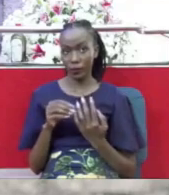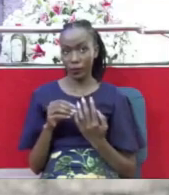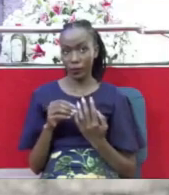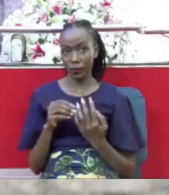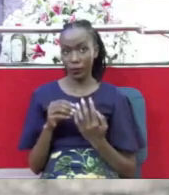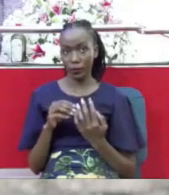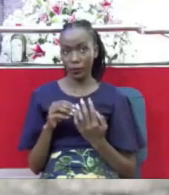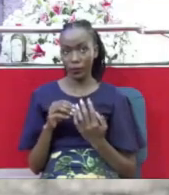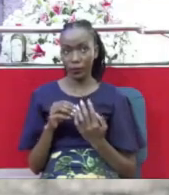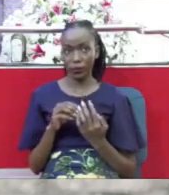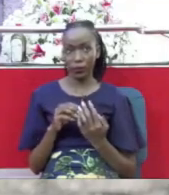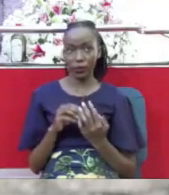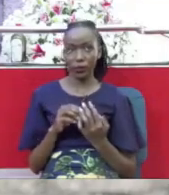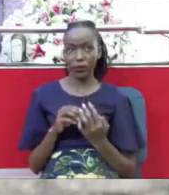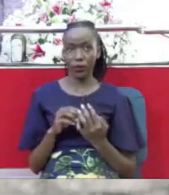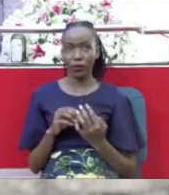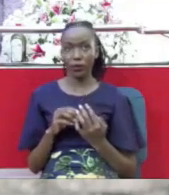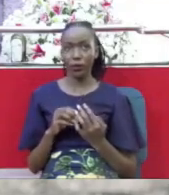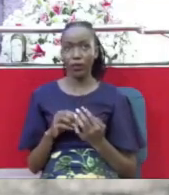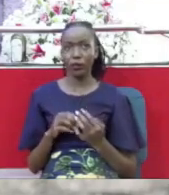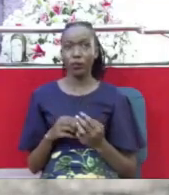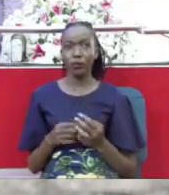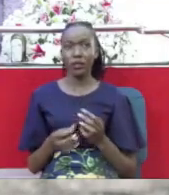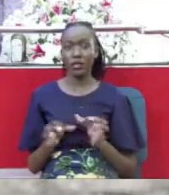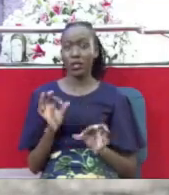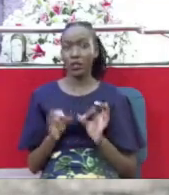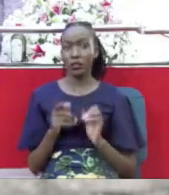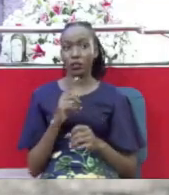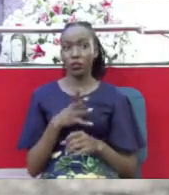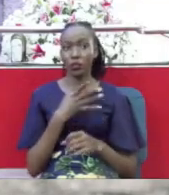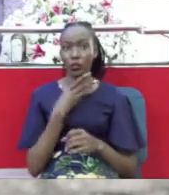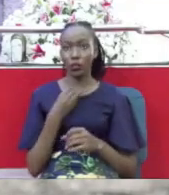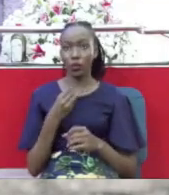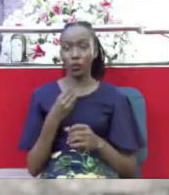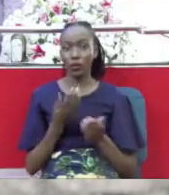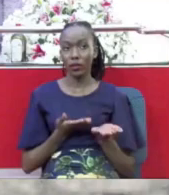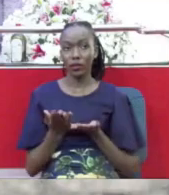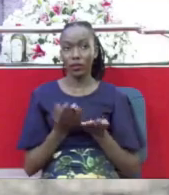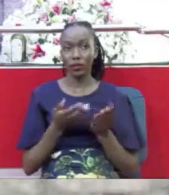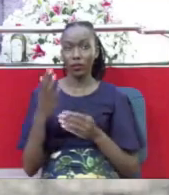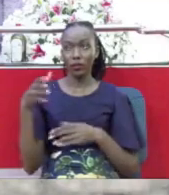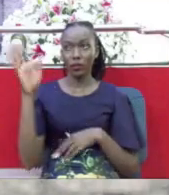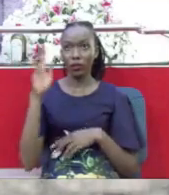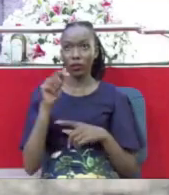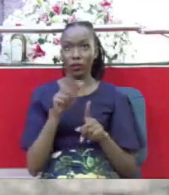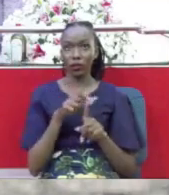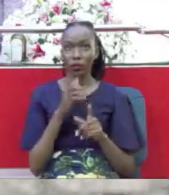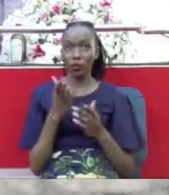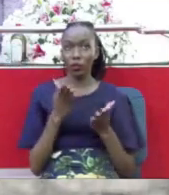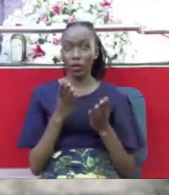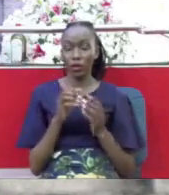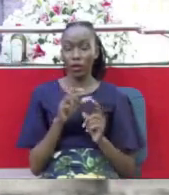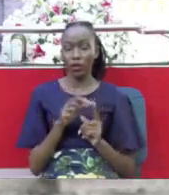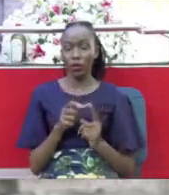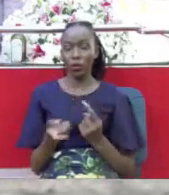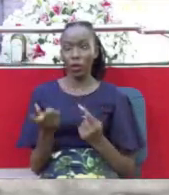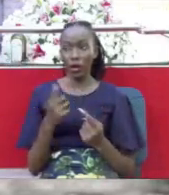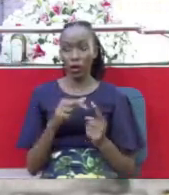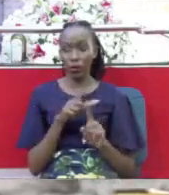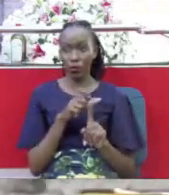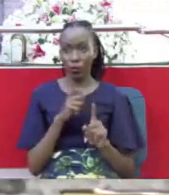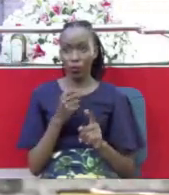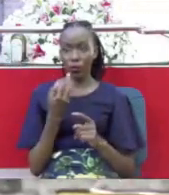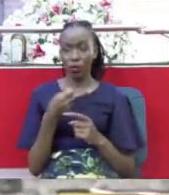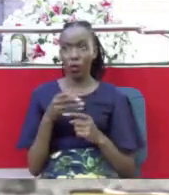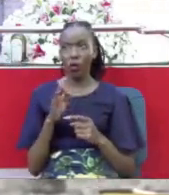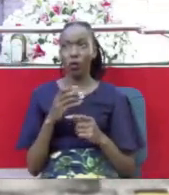miungu ya huko mlikotoka. If you want to serve the gods where you came from. Au ya huko mnakoenda. Where you're going. Shauri yenu. Lakini